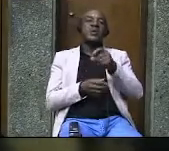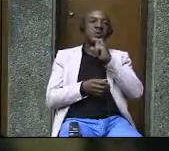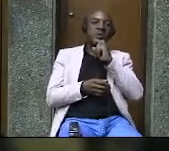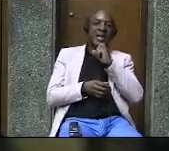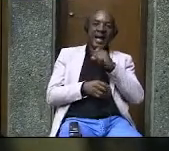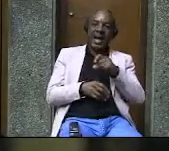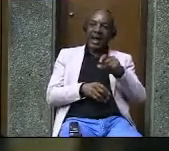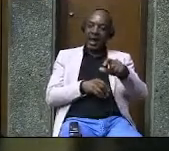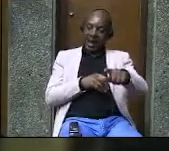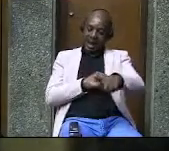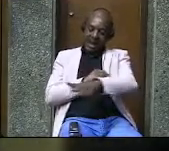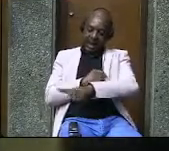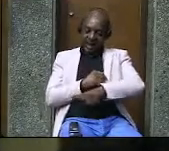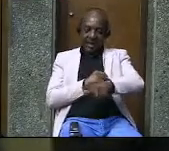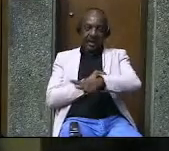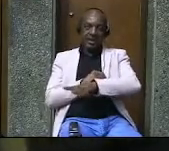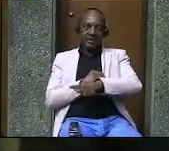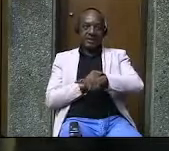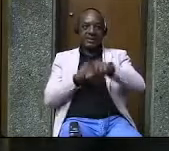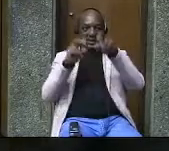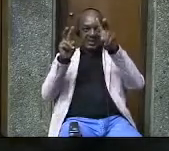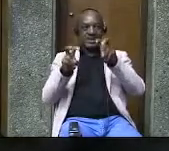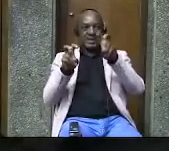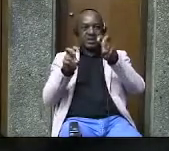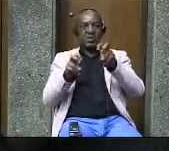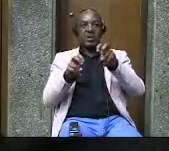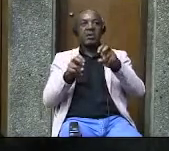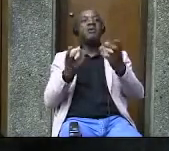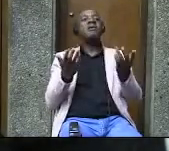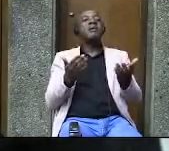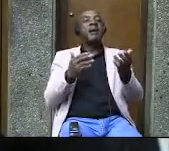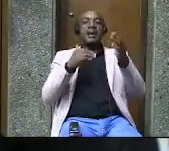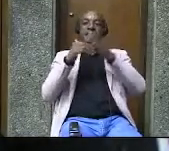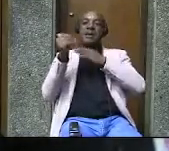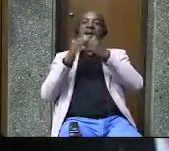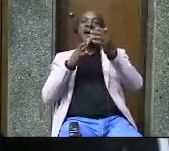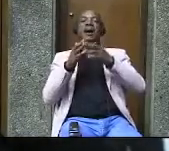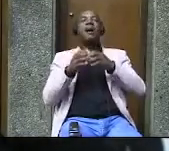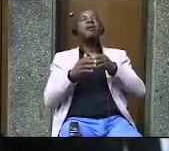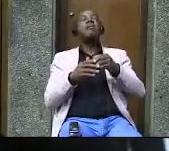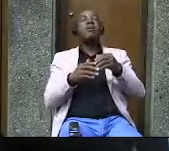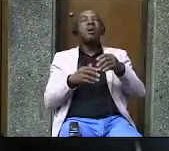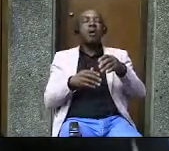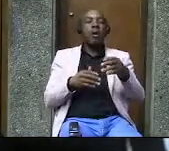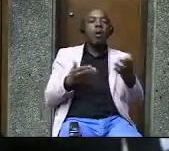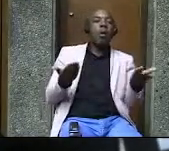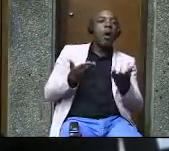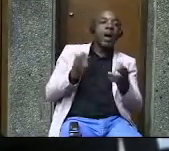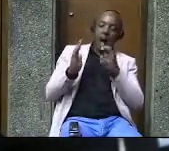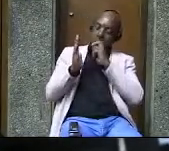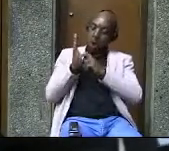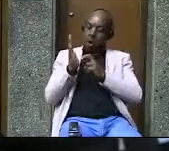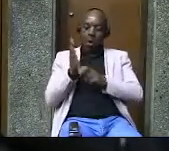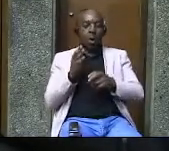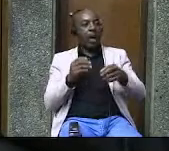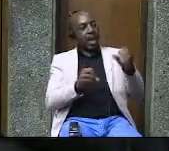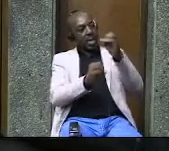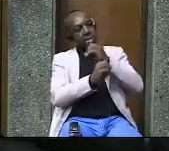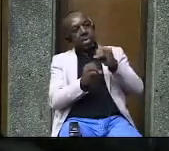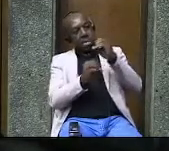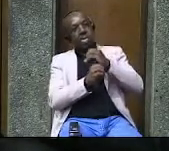properties. Illegal buildings are running up and down without proper infrastructures, and